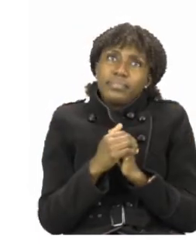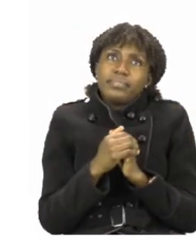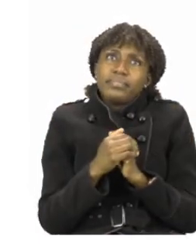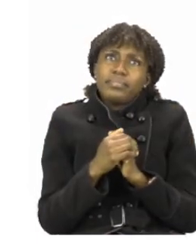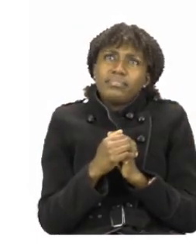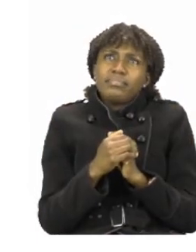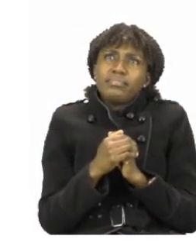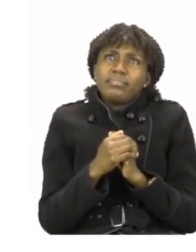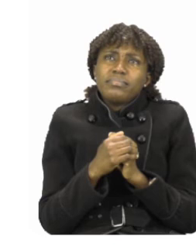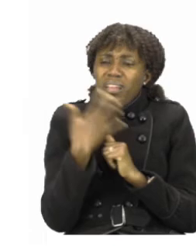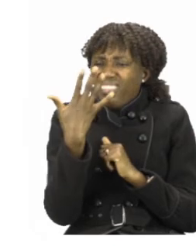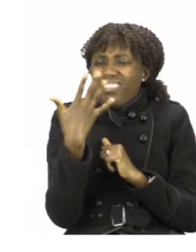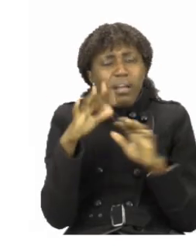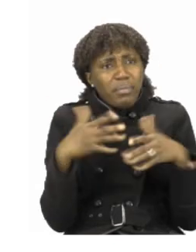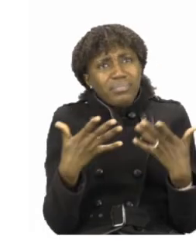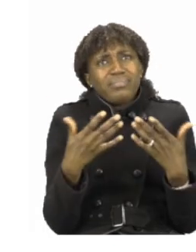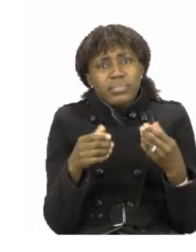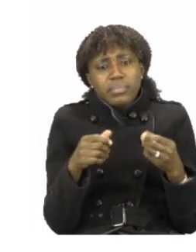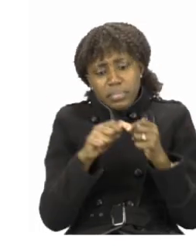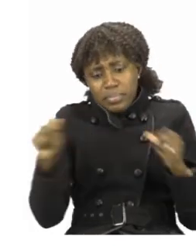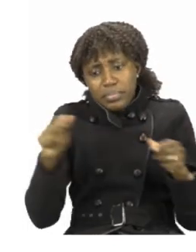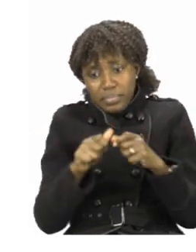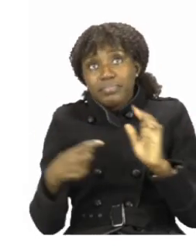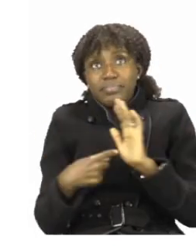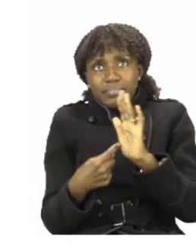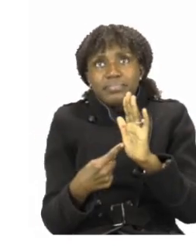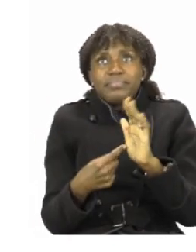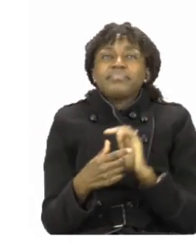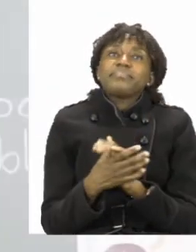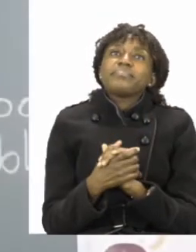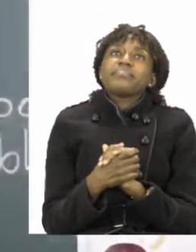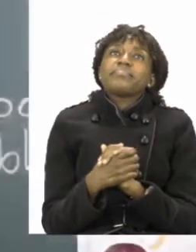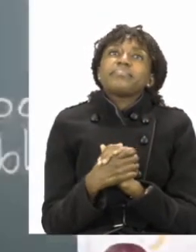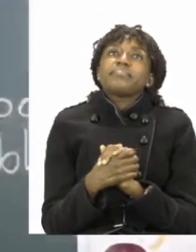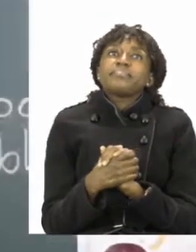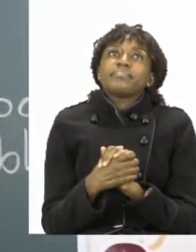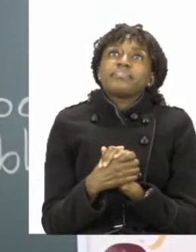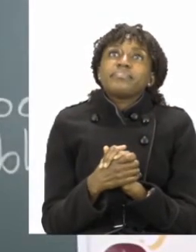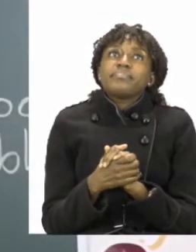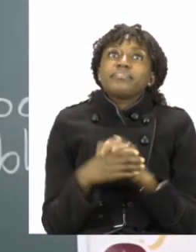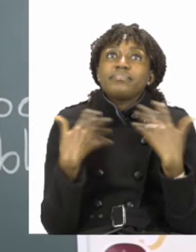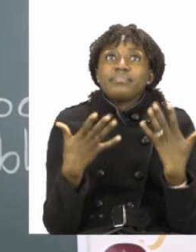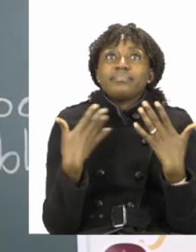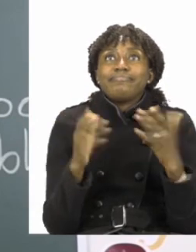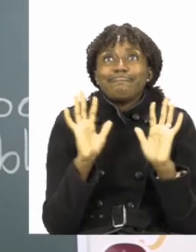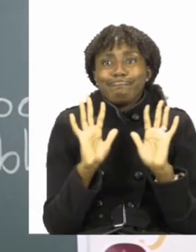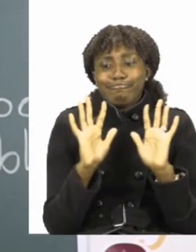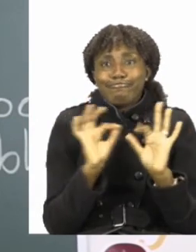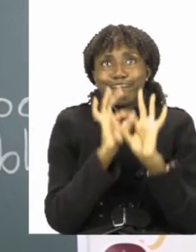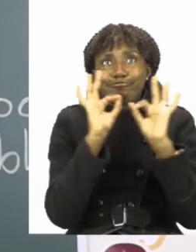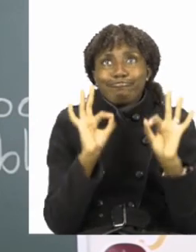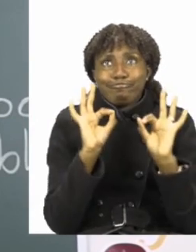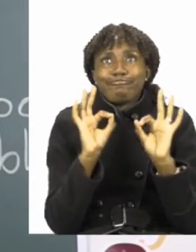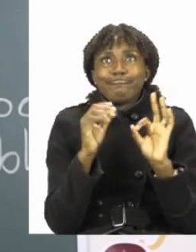is a hand span, you might be asking? Well, let me show you. Now, our hands are very beautiful and very